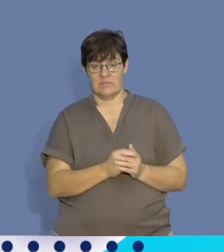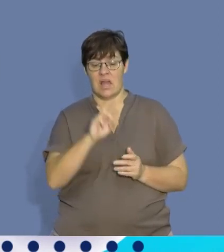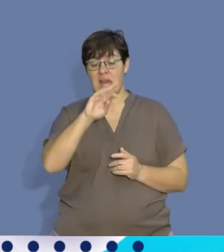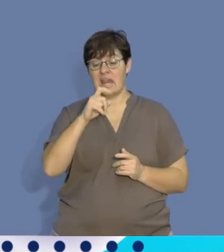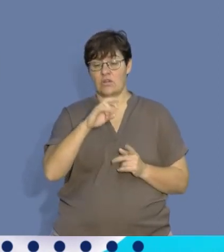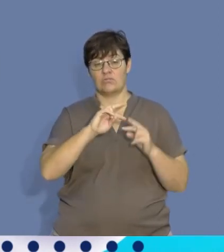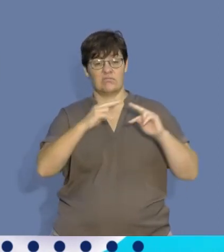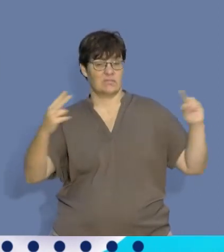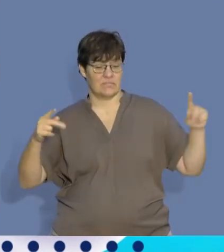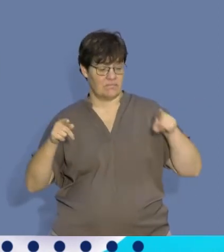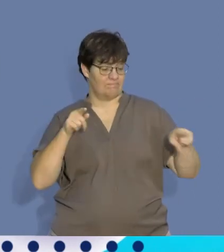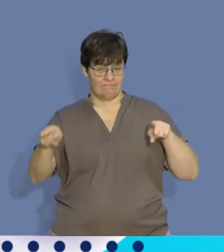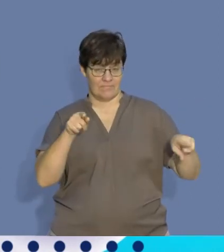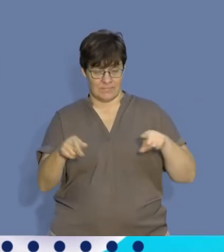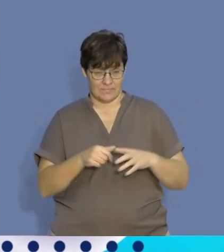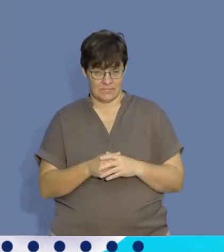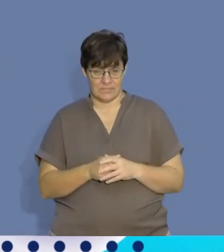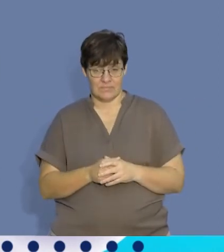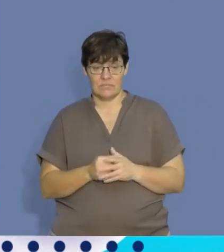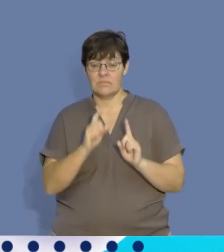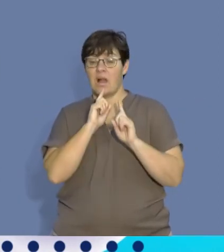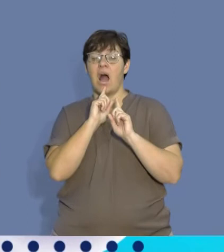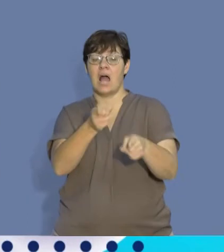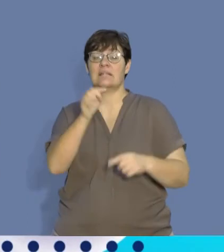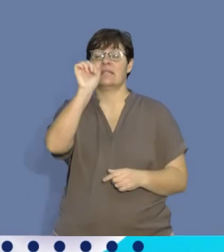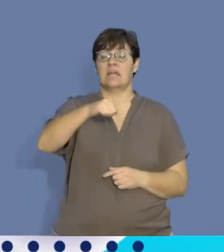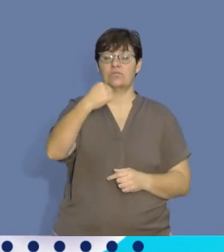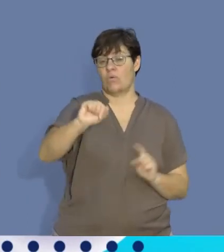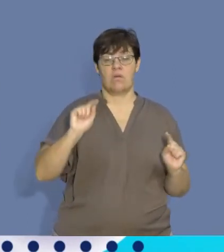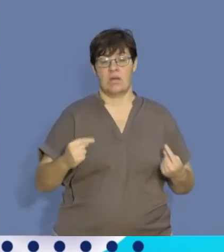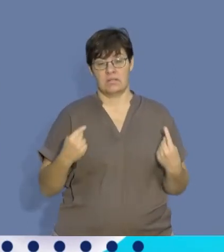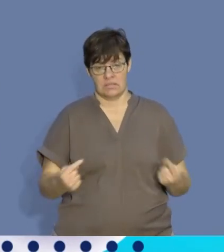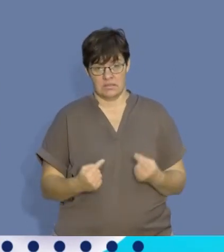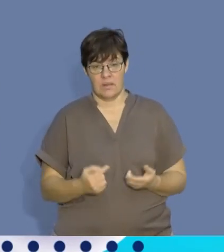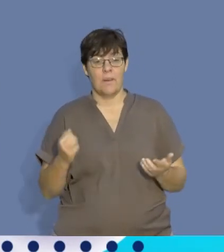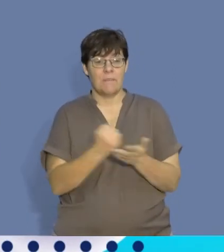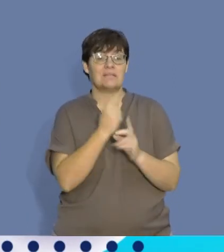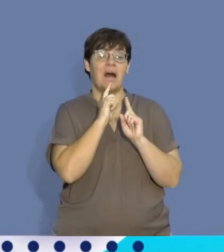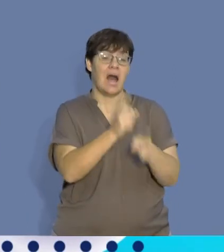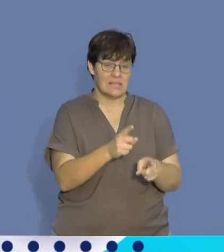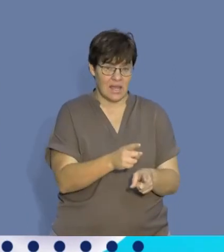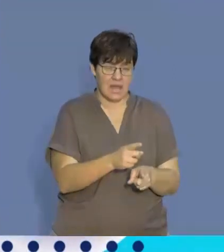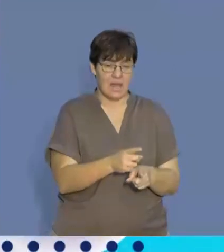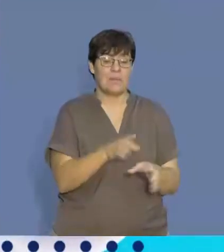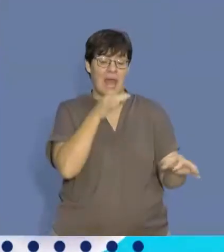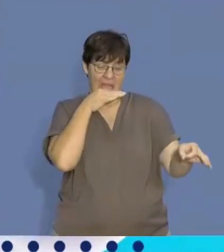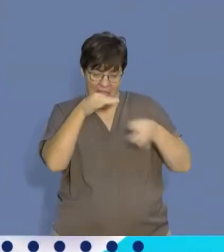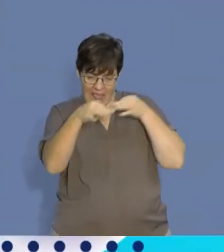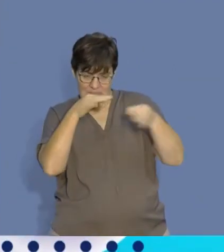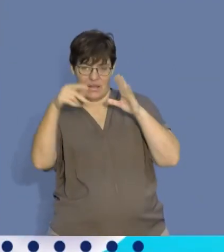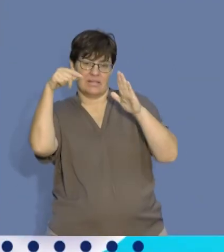radiation. Here, I can't answer this with a yes or a no. I have to answer it with an